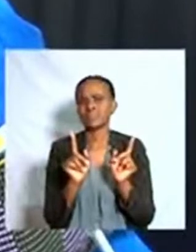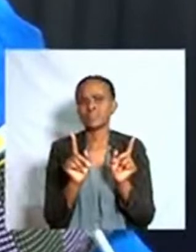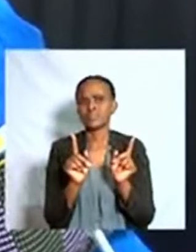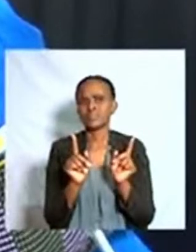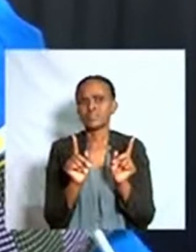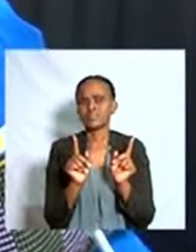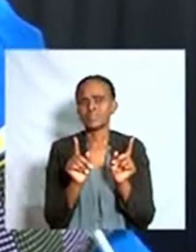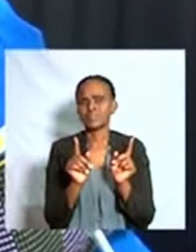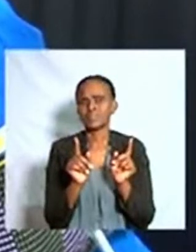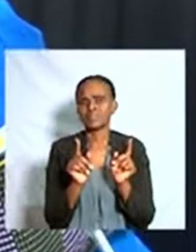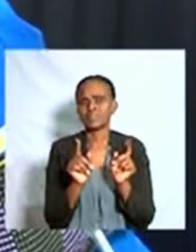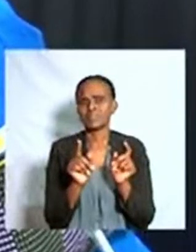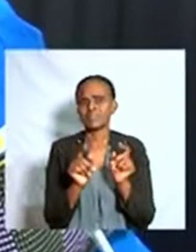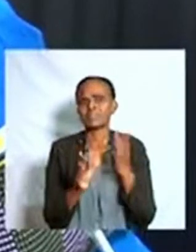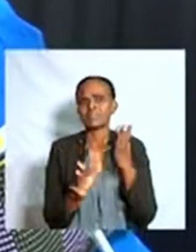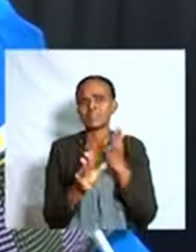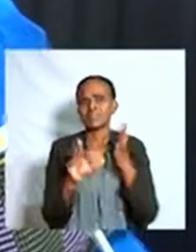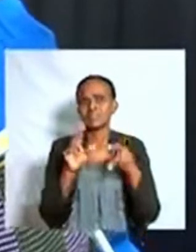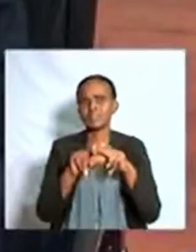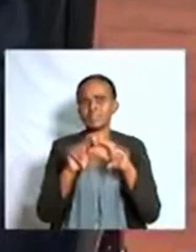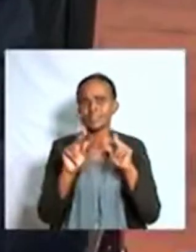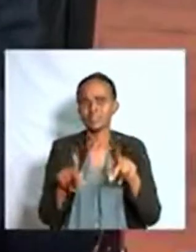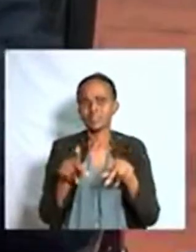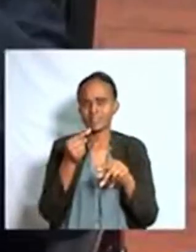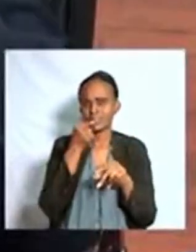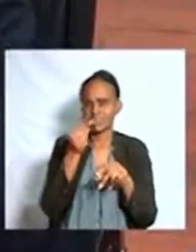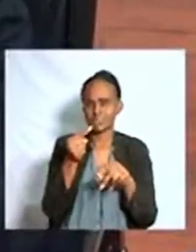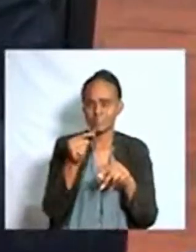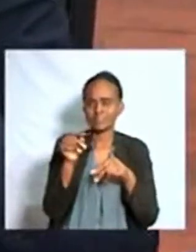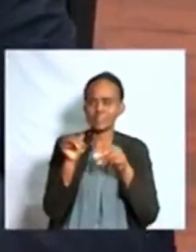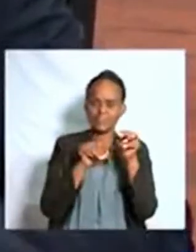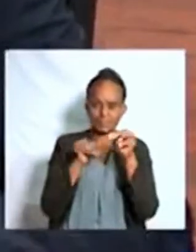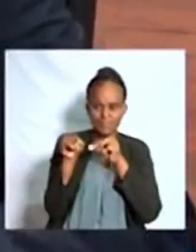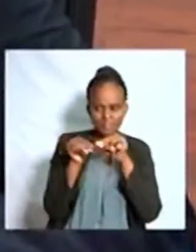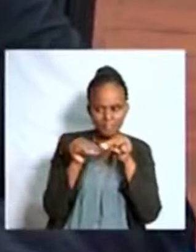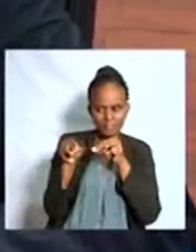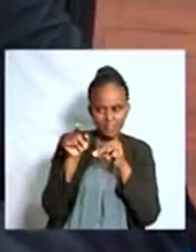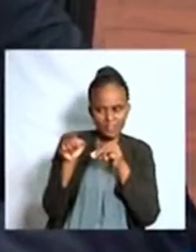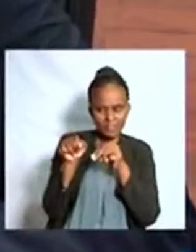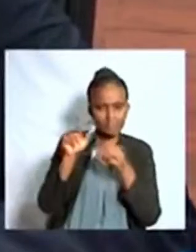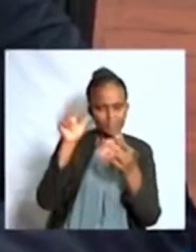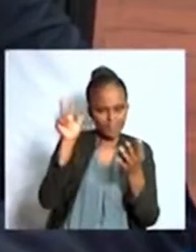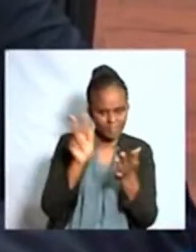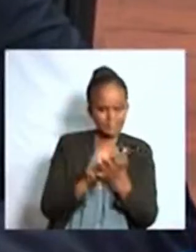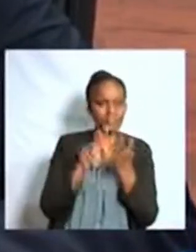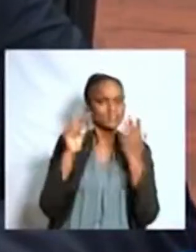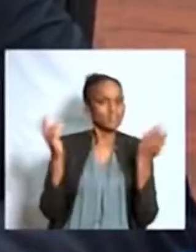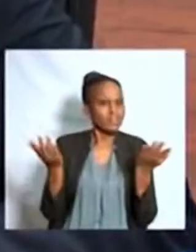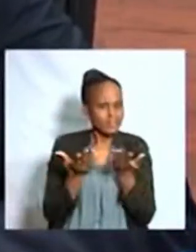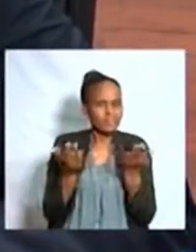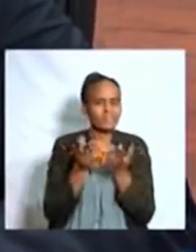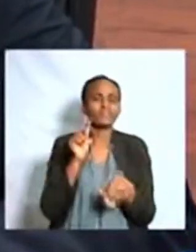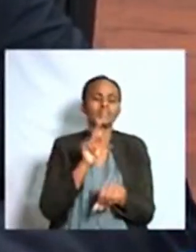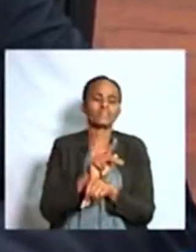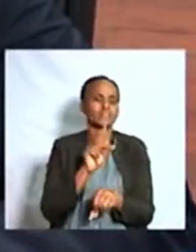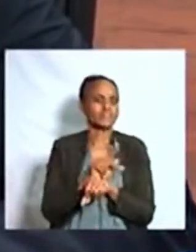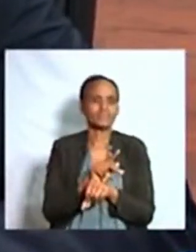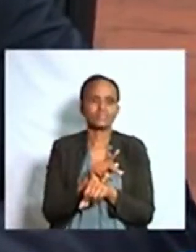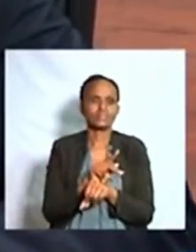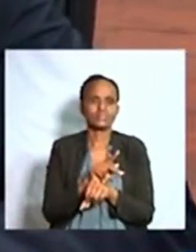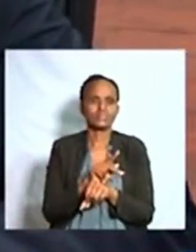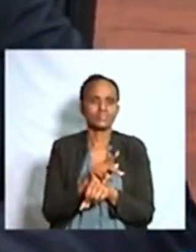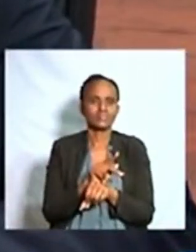Of course, Vice Chair. It says management did not approve the project.